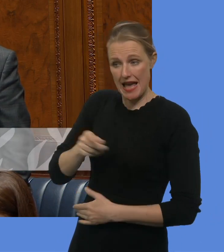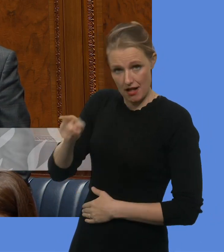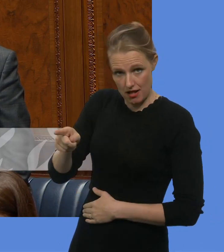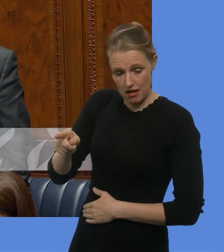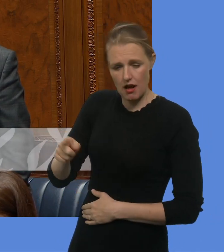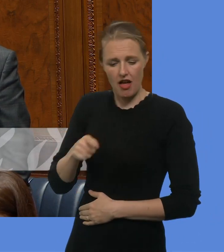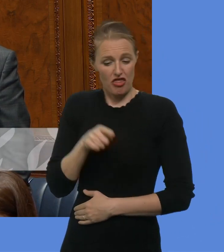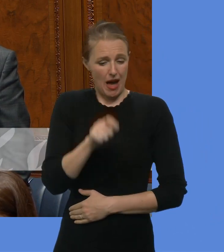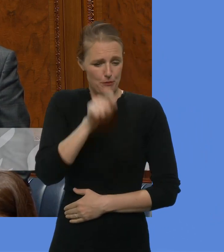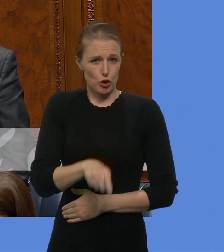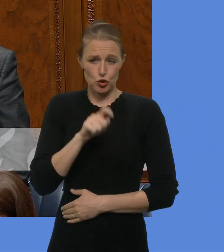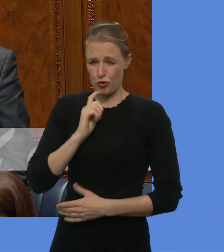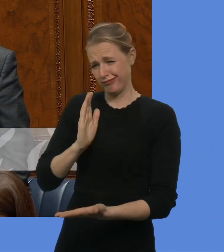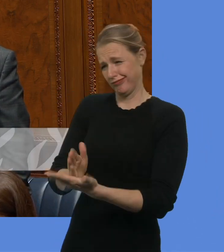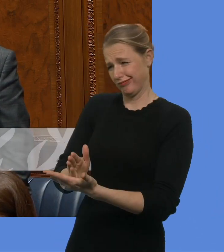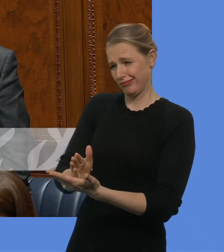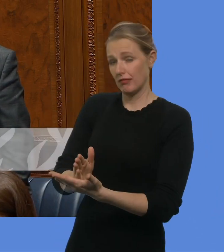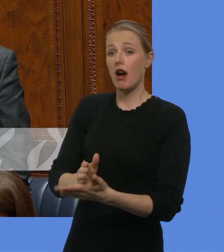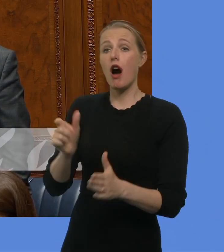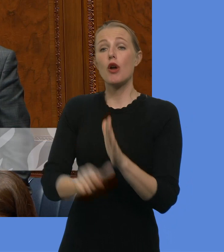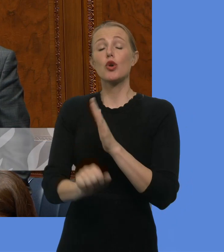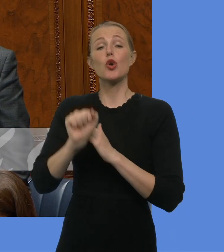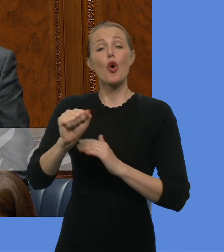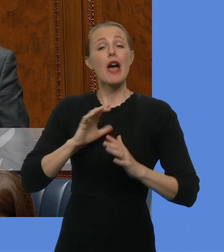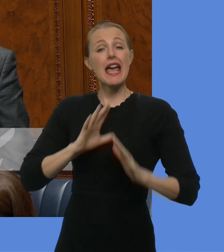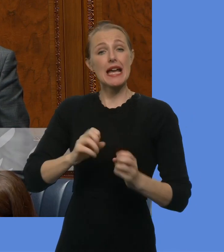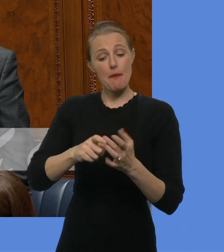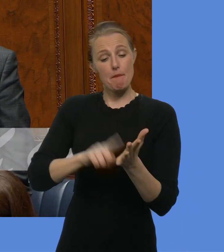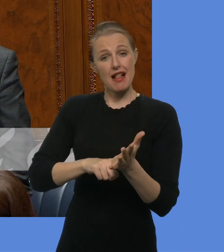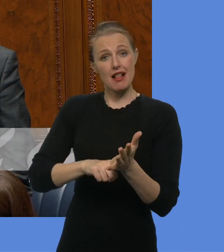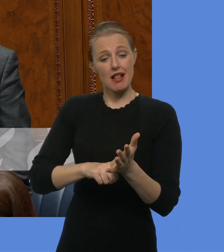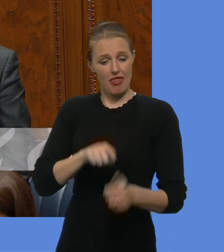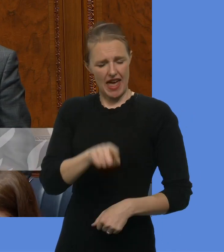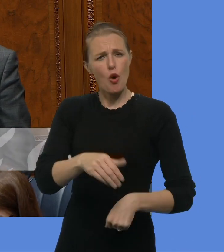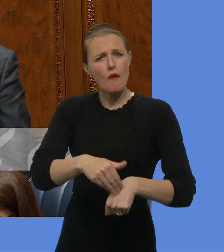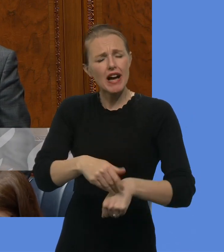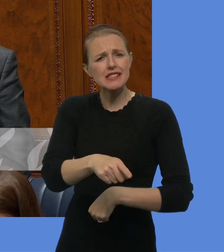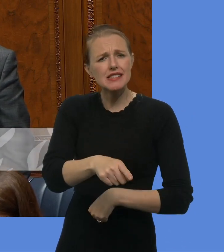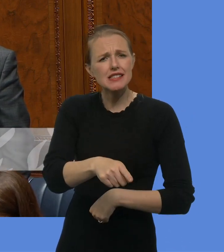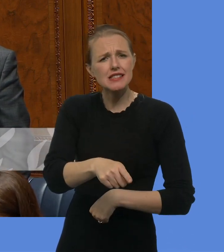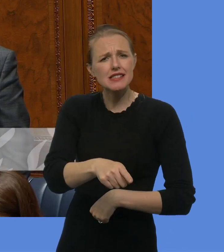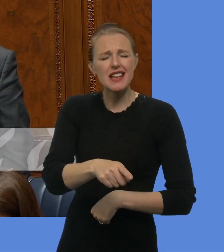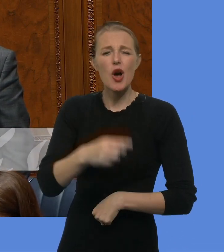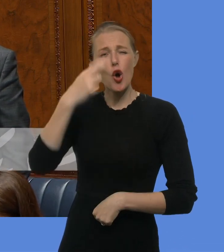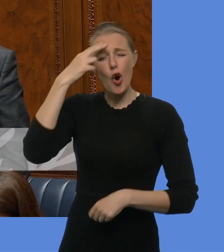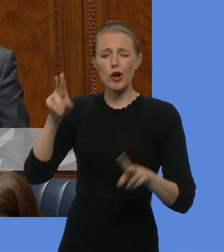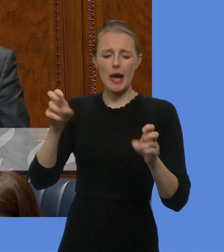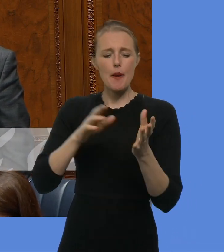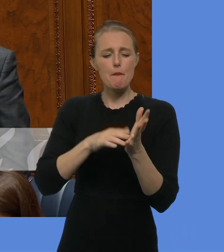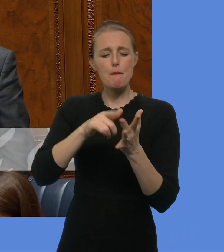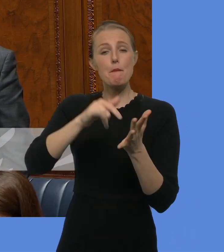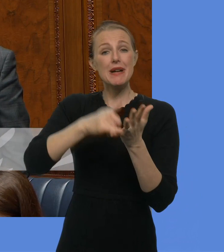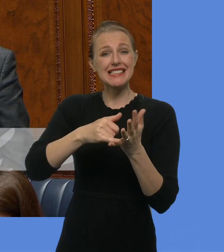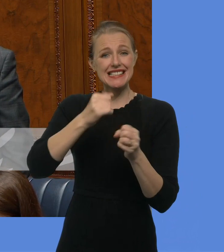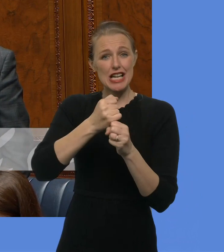person, under her hate bill, be committing an offence? In other words, what's called misgendering, what I would